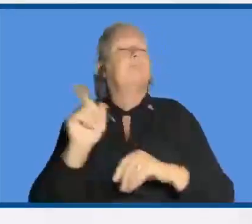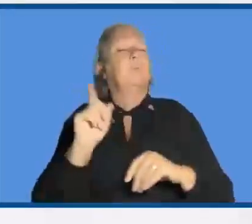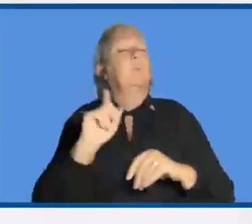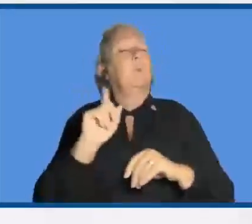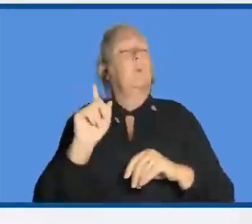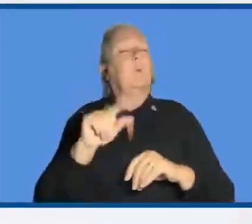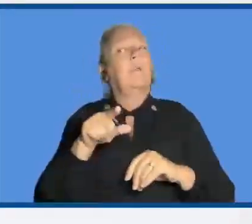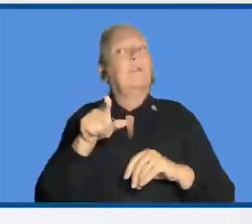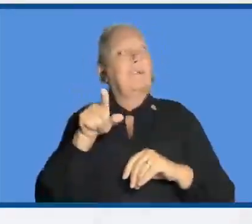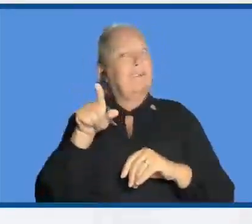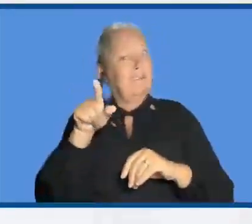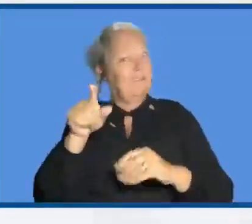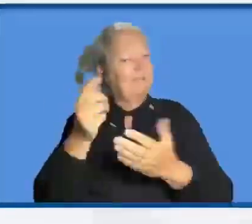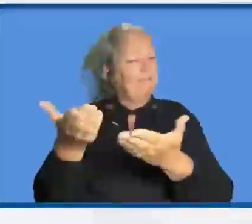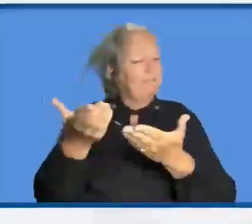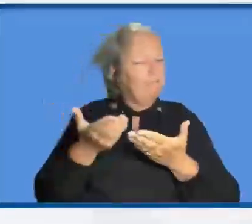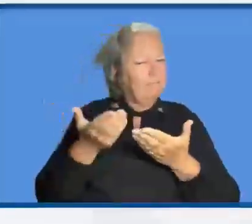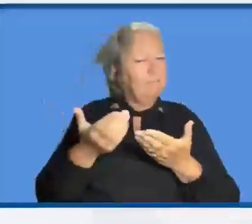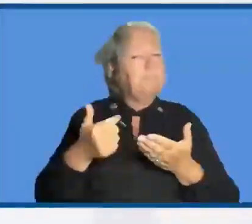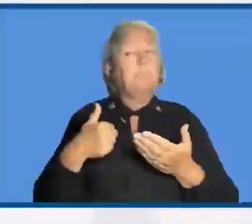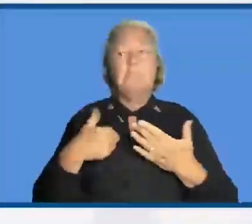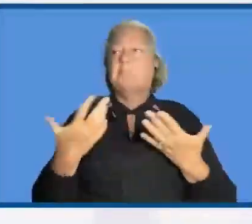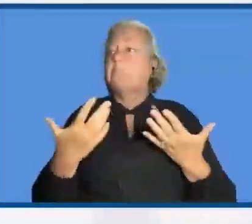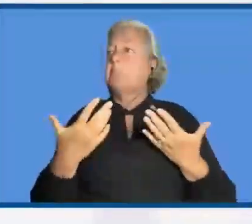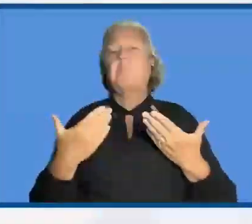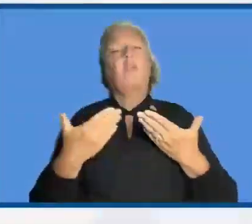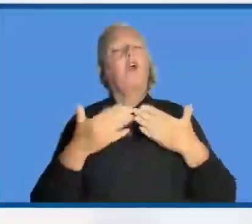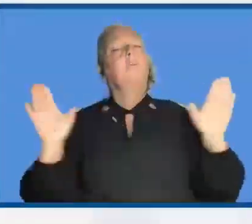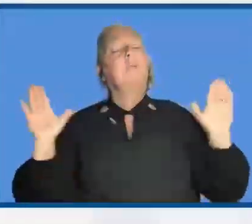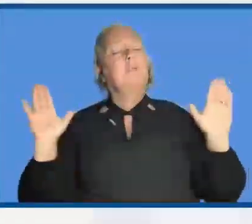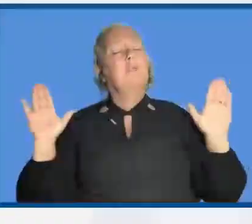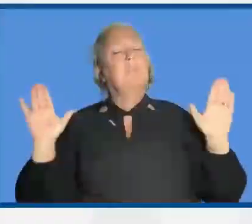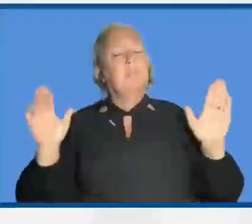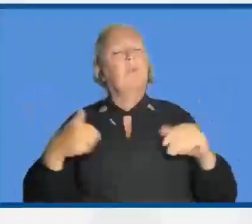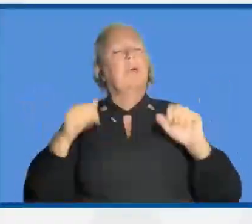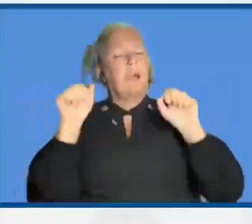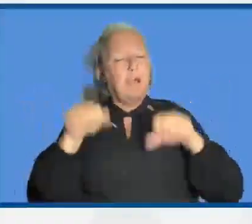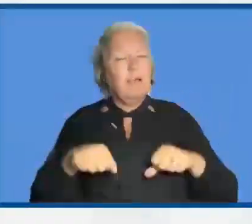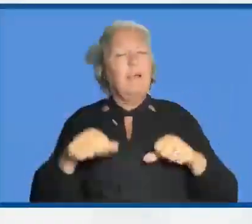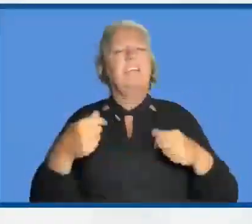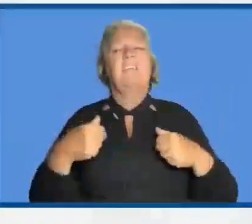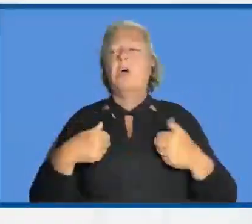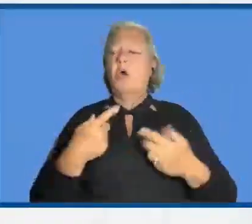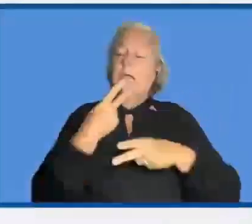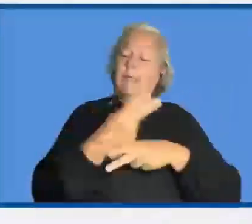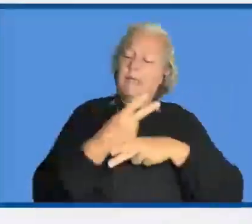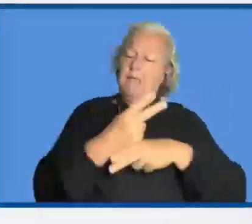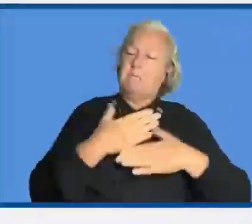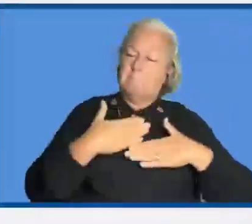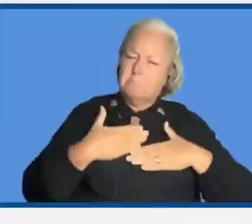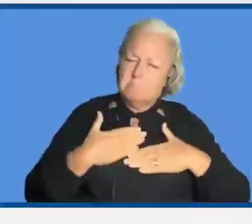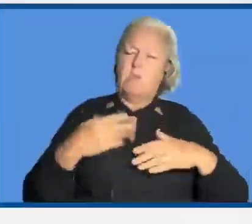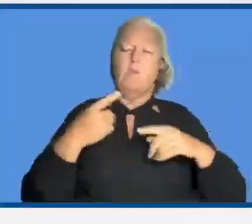freedom and to be able to take care of ourselves and to the members around